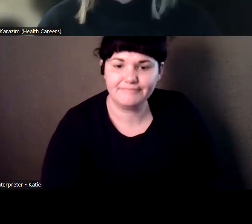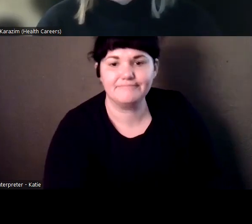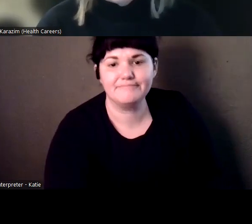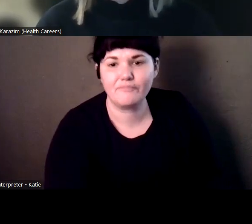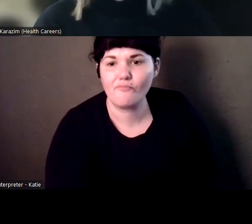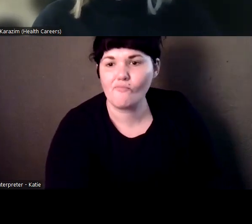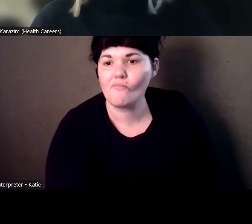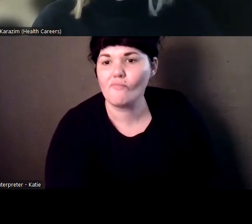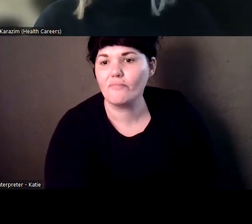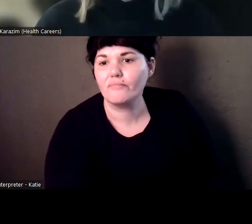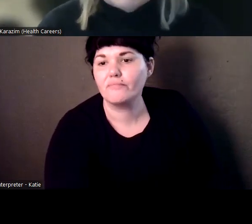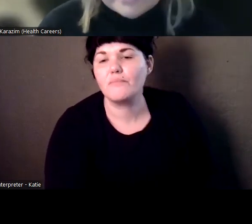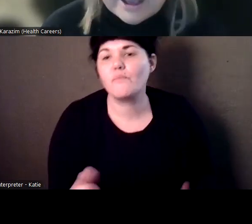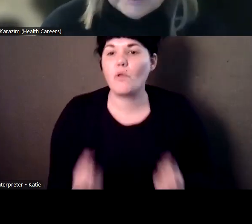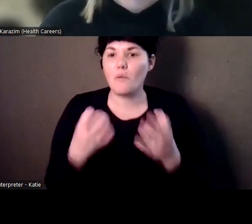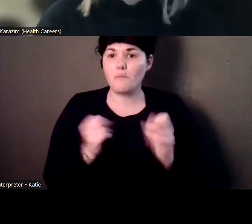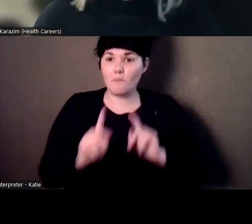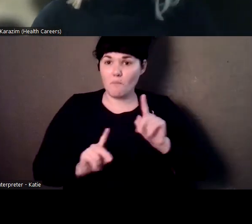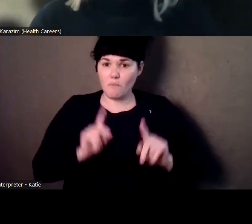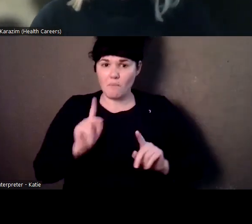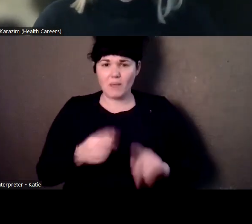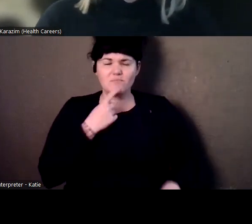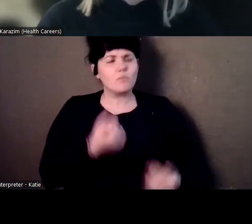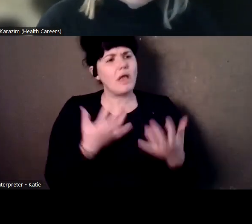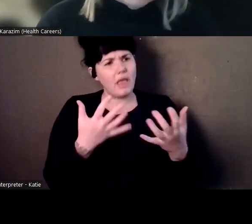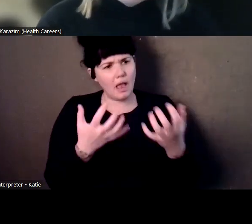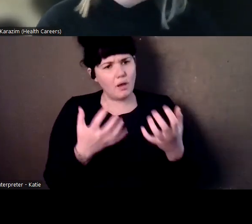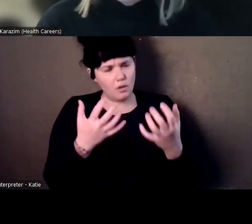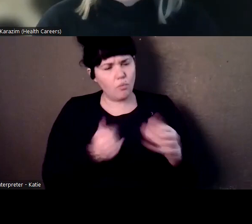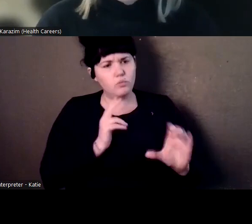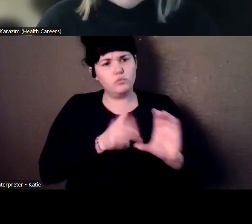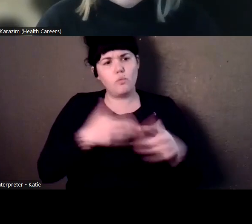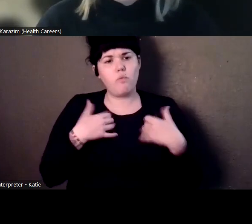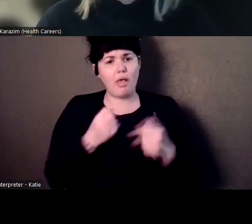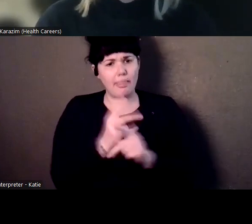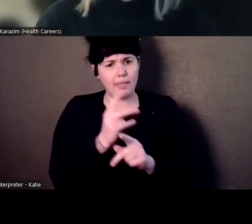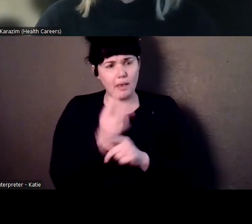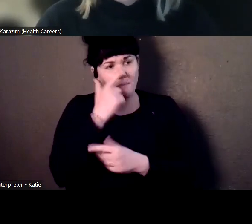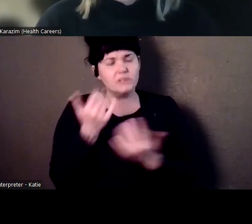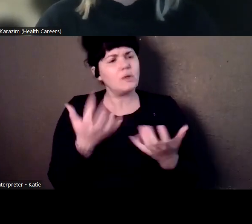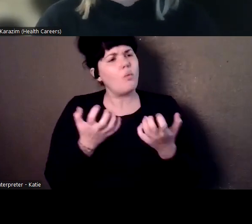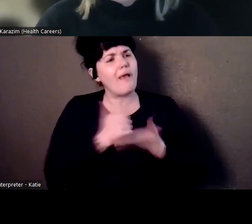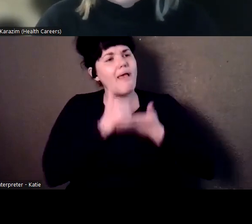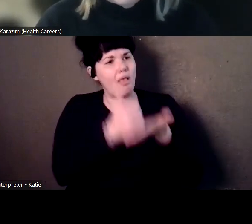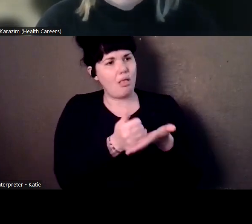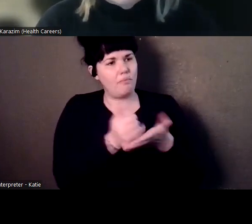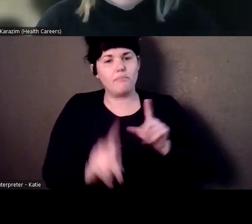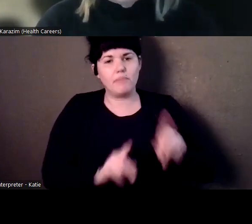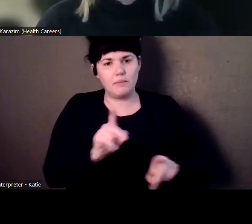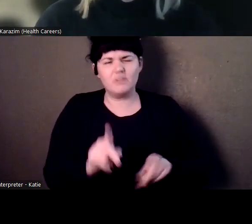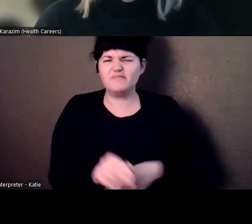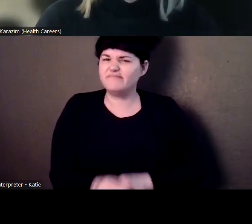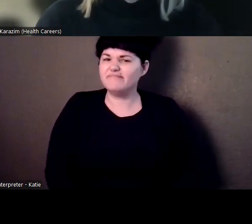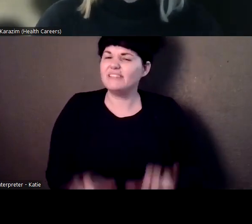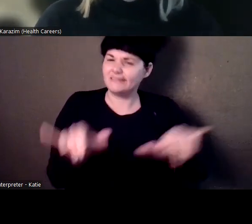into healthcare because they want to help people. And I think that is probably the most common reason people go into